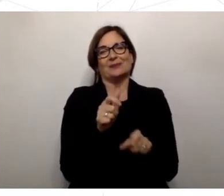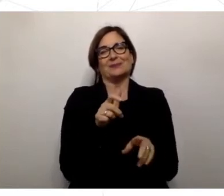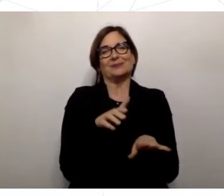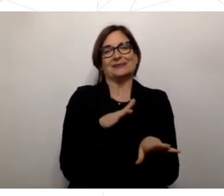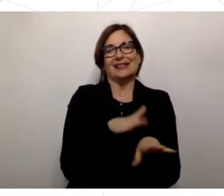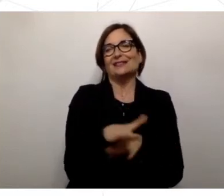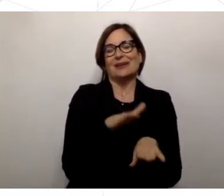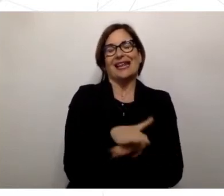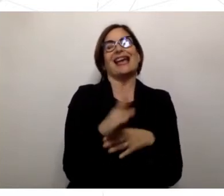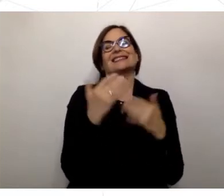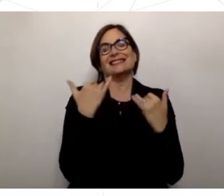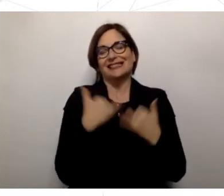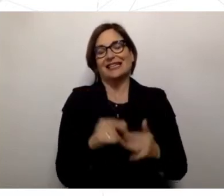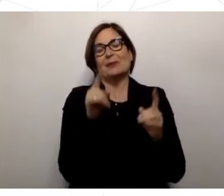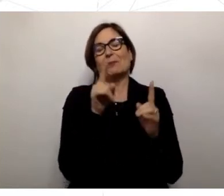limitations